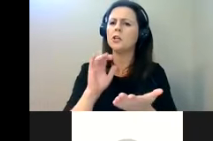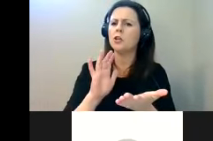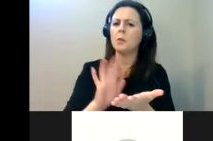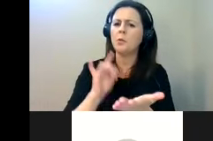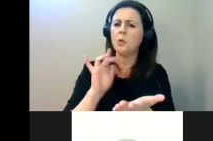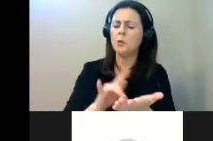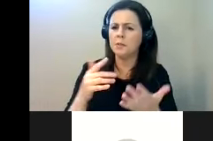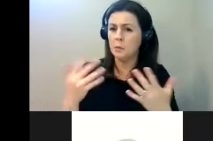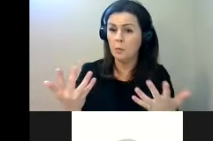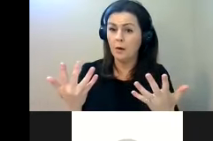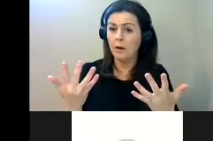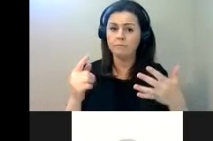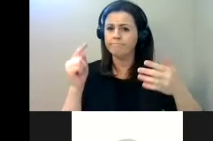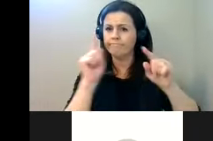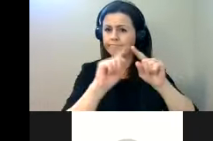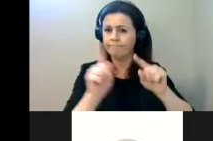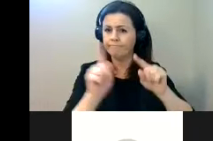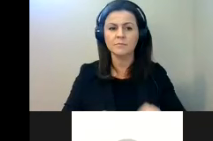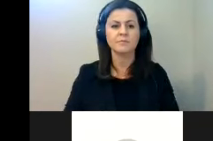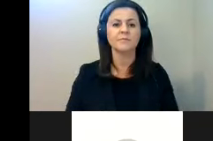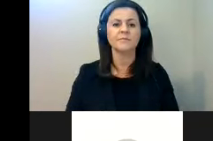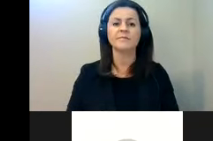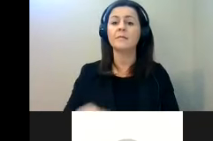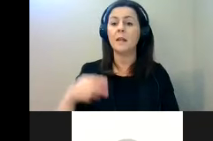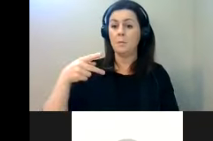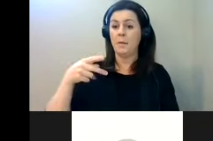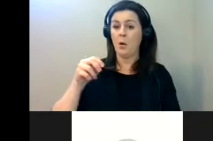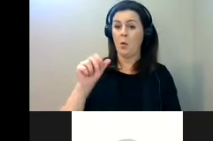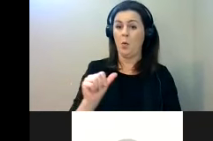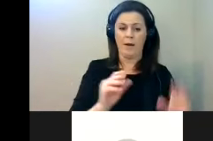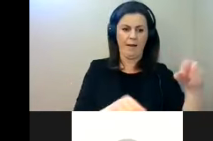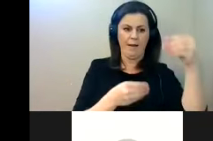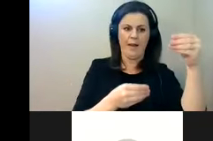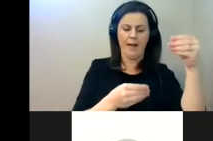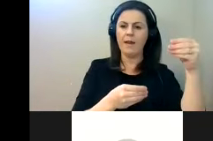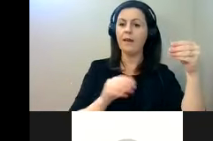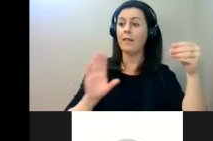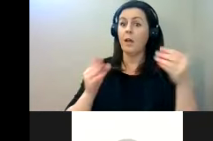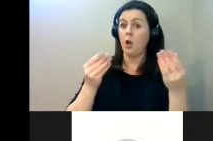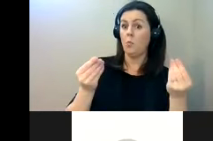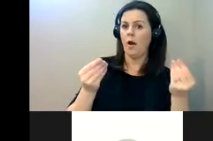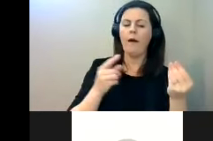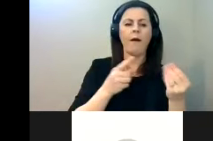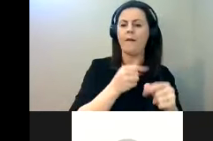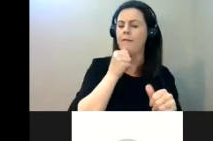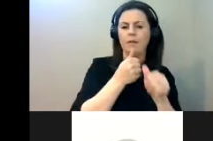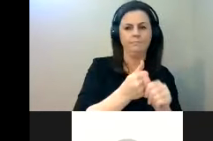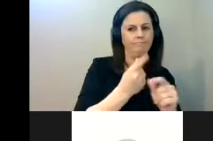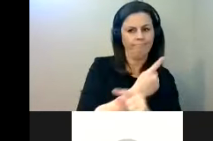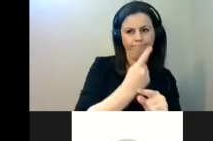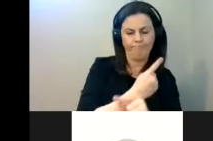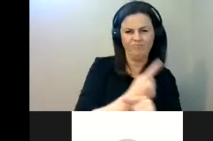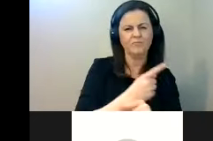see prevalently the misuse of power of attorney documents for property, and we'll get into that more